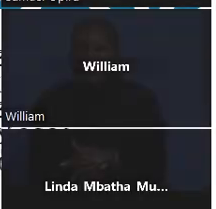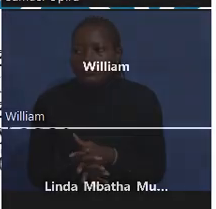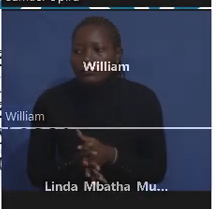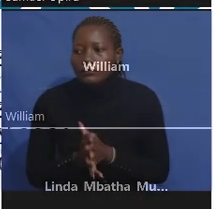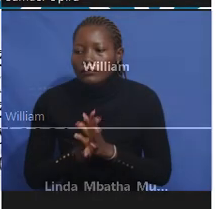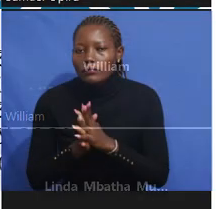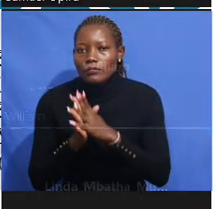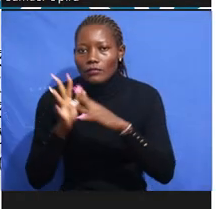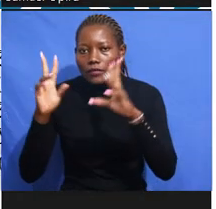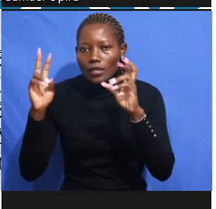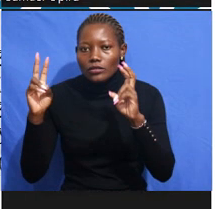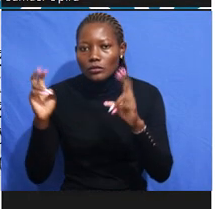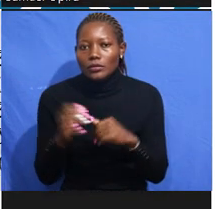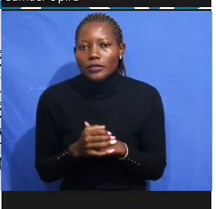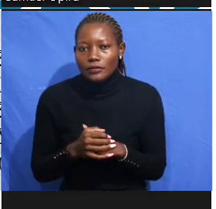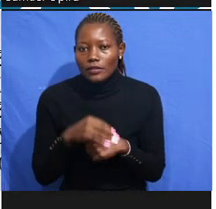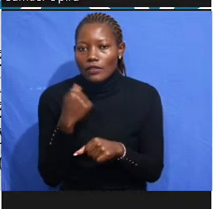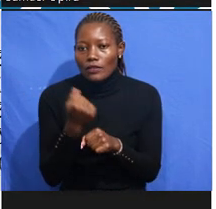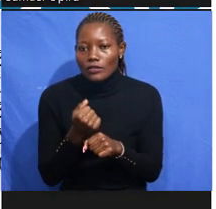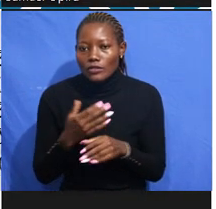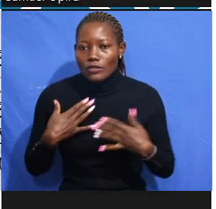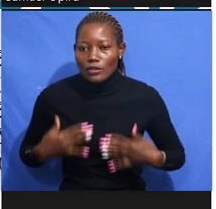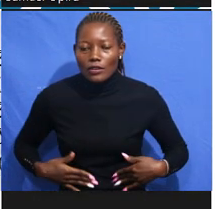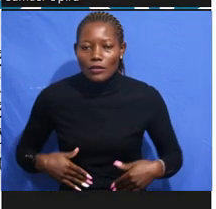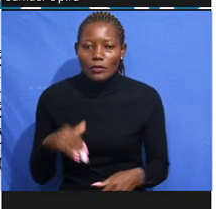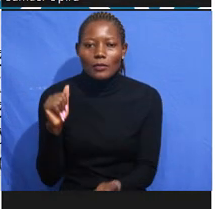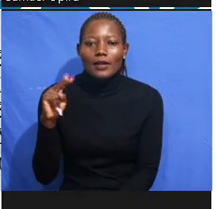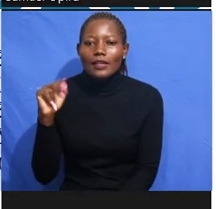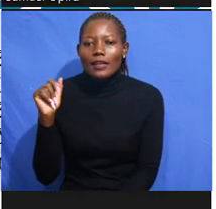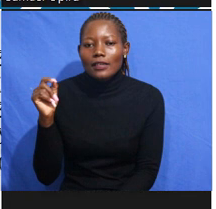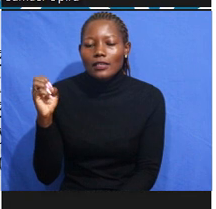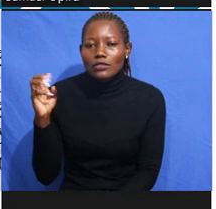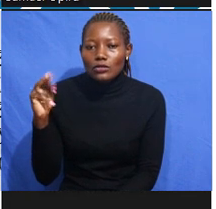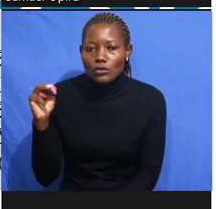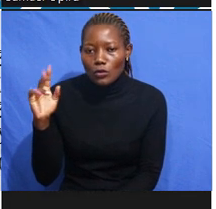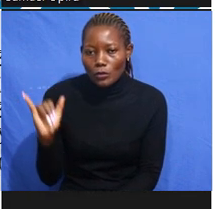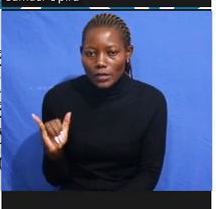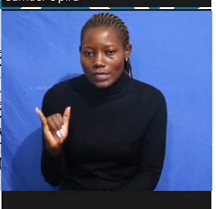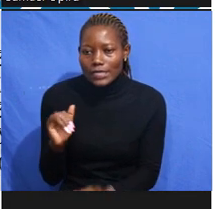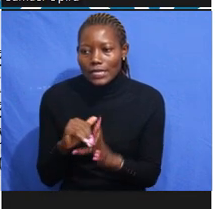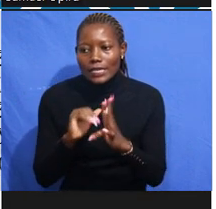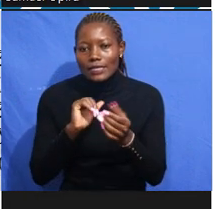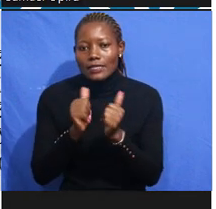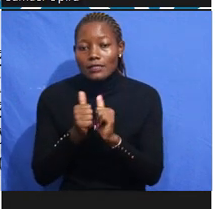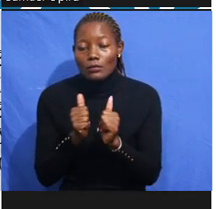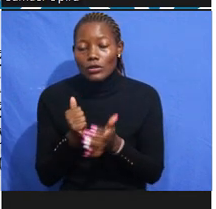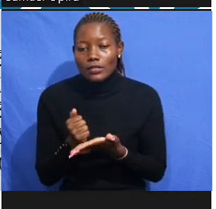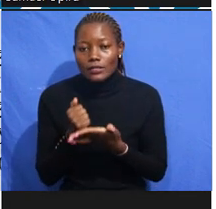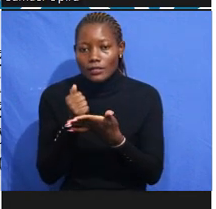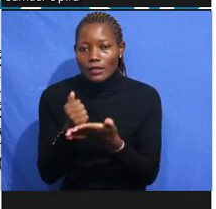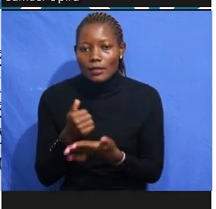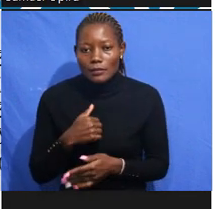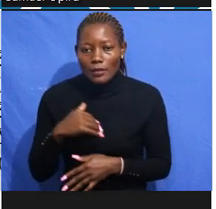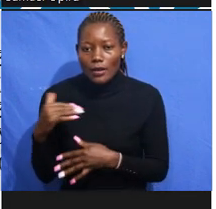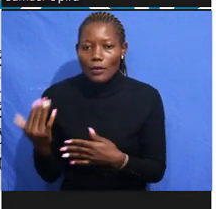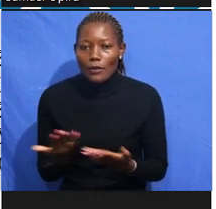The topic is functional human anatomy and physiology in physical education and sports. So help me